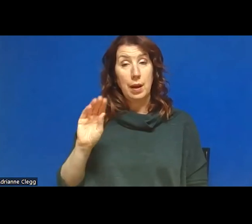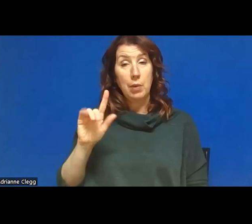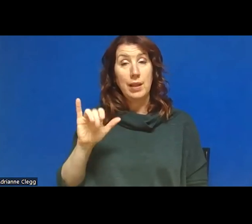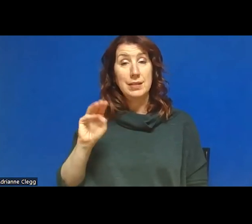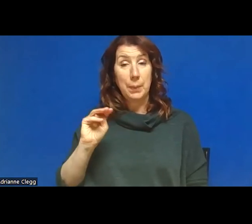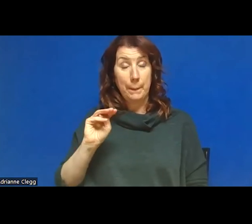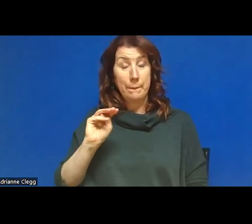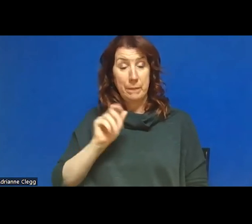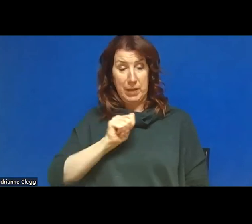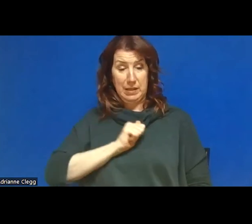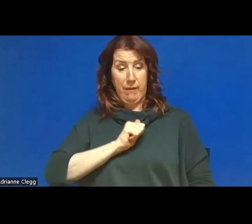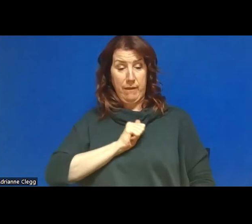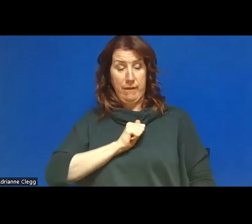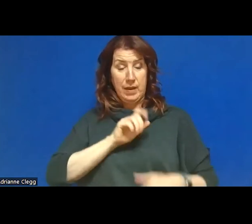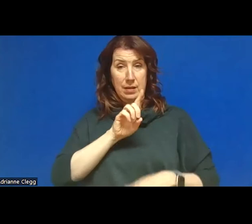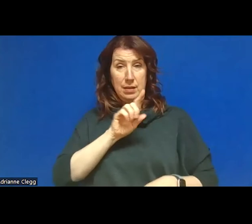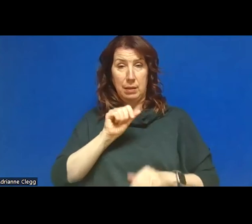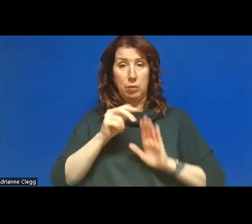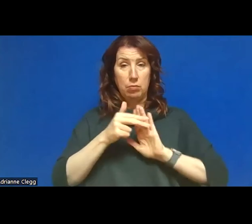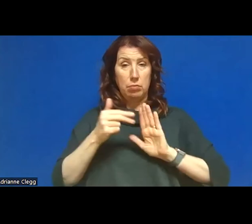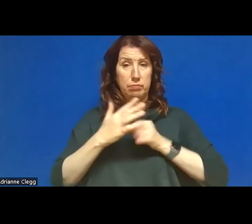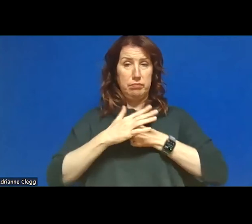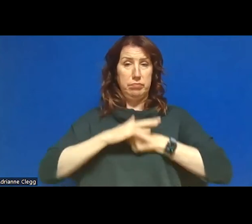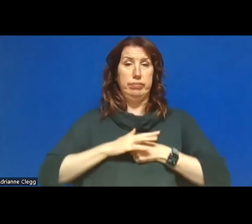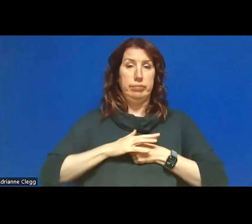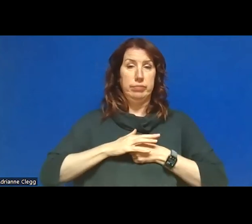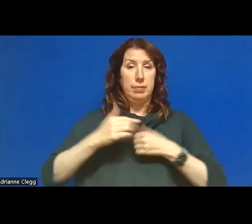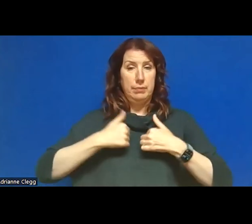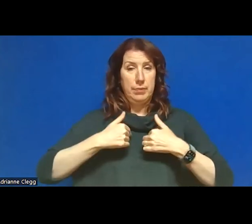lot to do with the work that you've left undone.